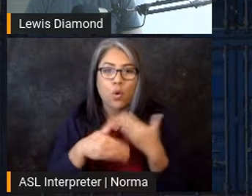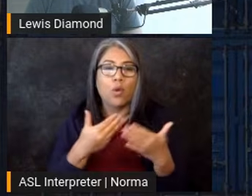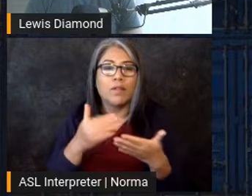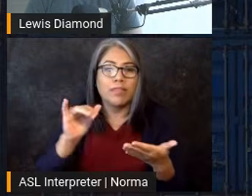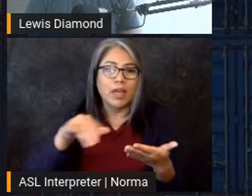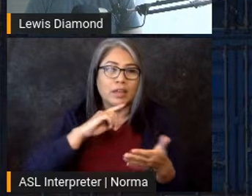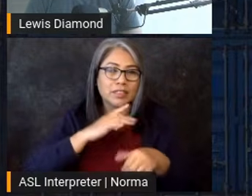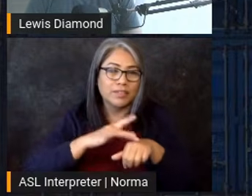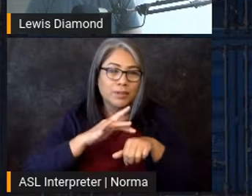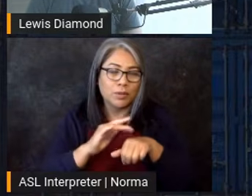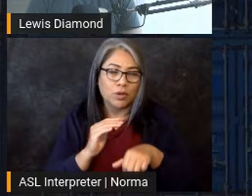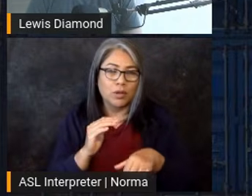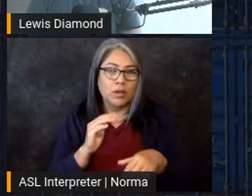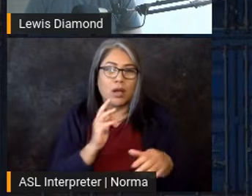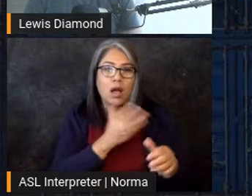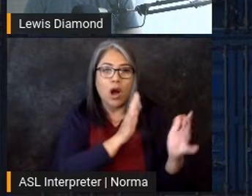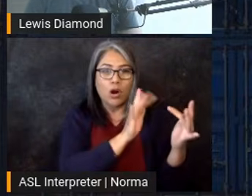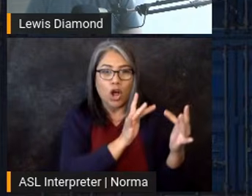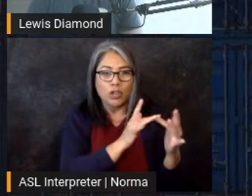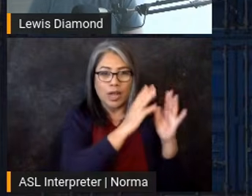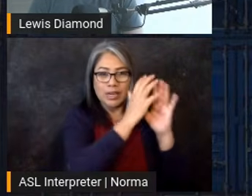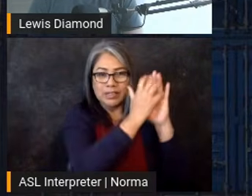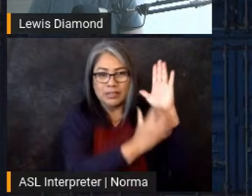in our online documentation.